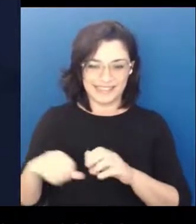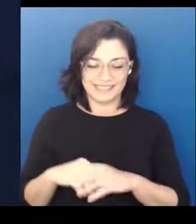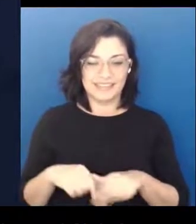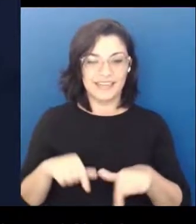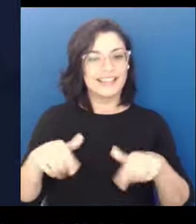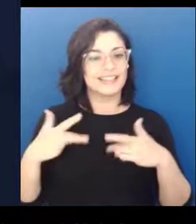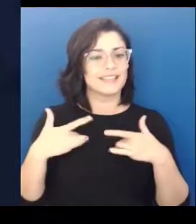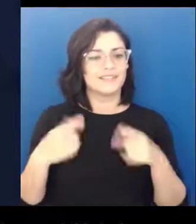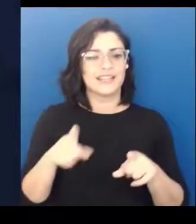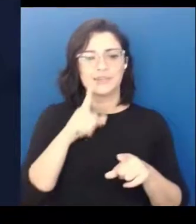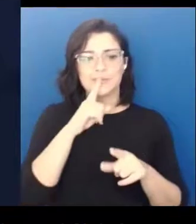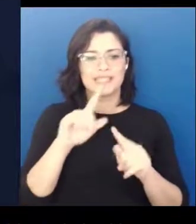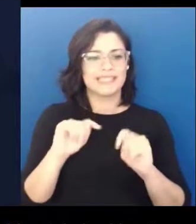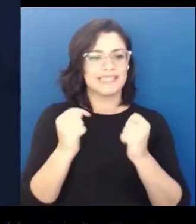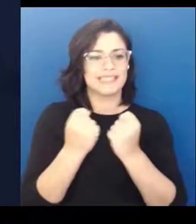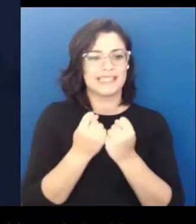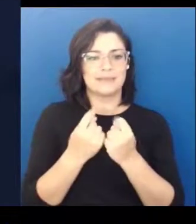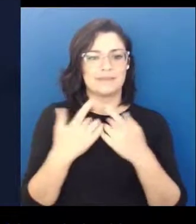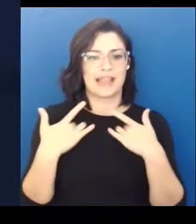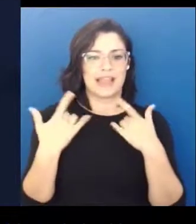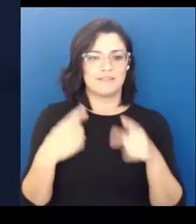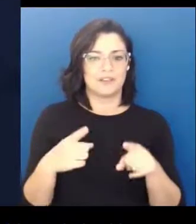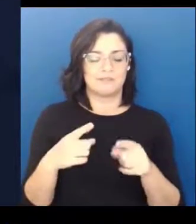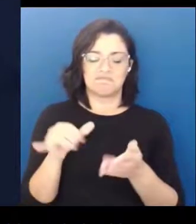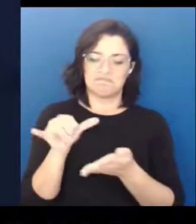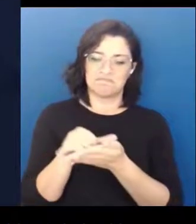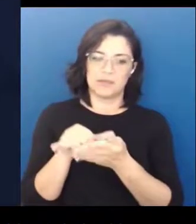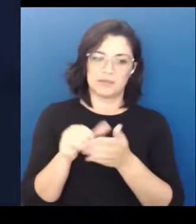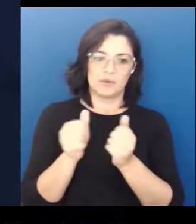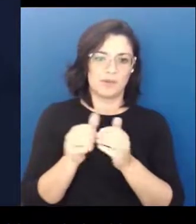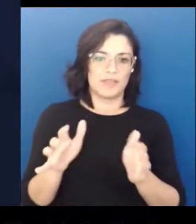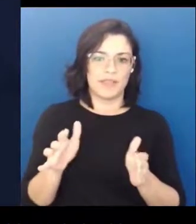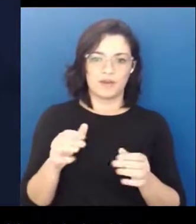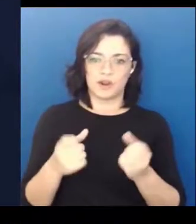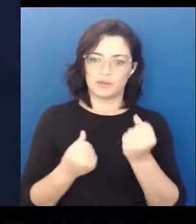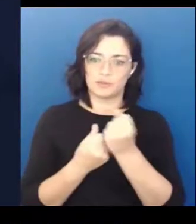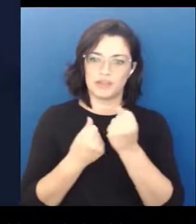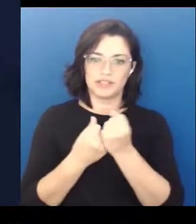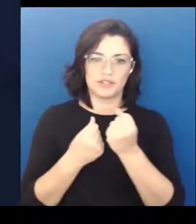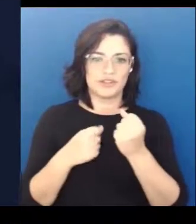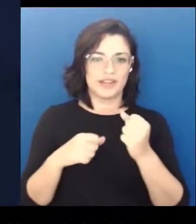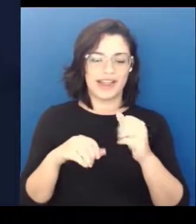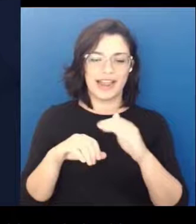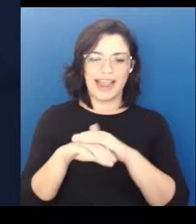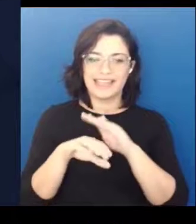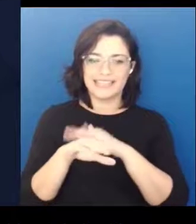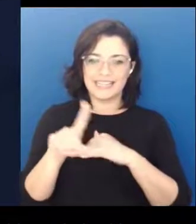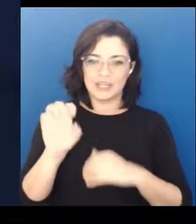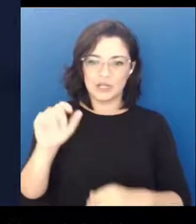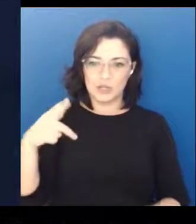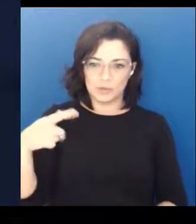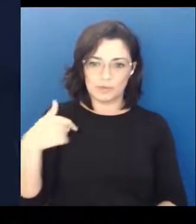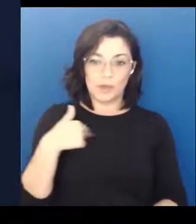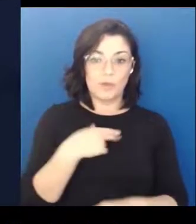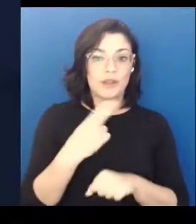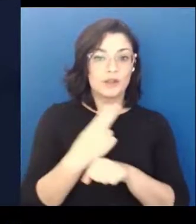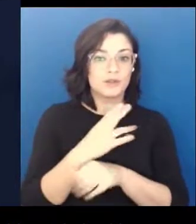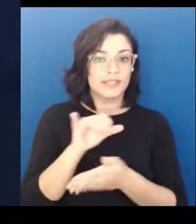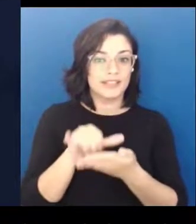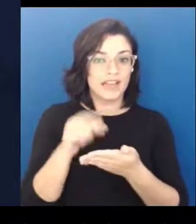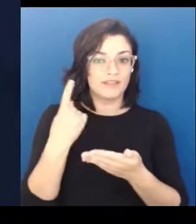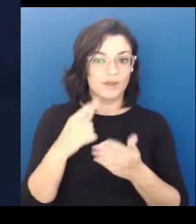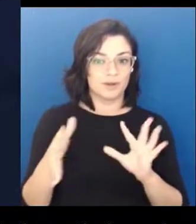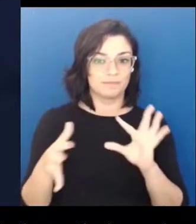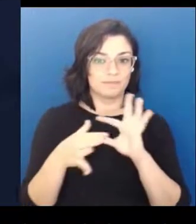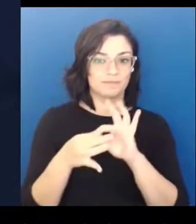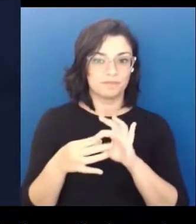sponsor, Access Loop. Today we are using Access Loop to integrate the captioning and the sign language into our Facebook